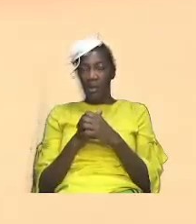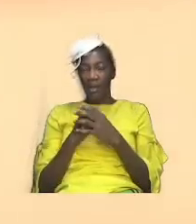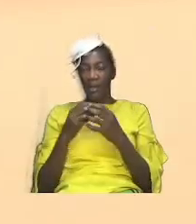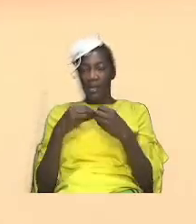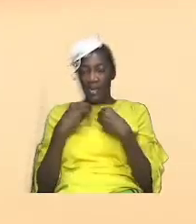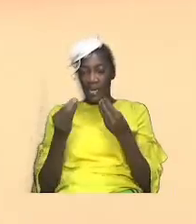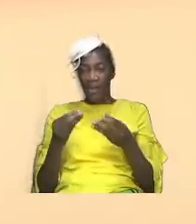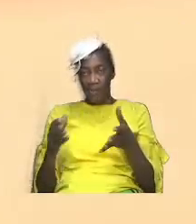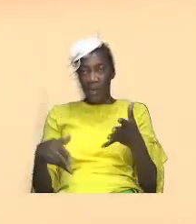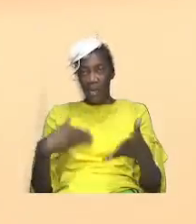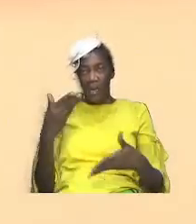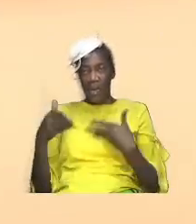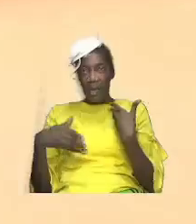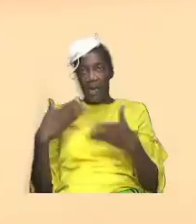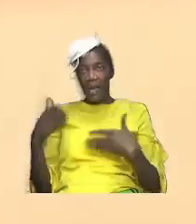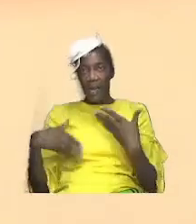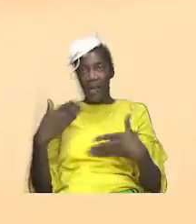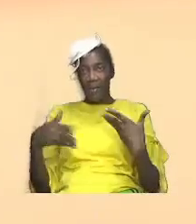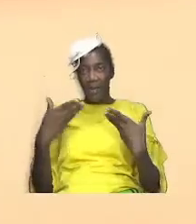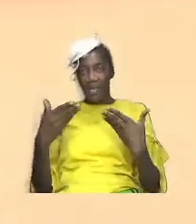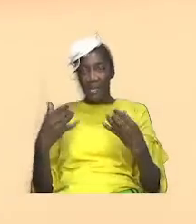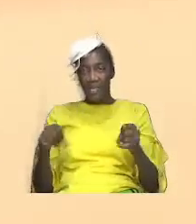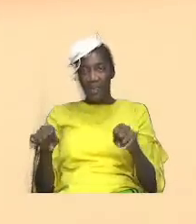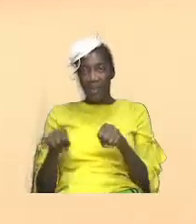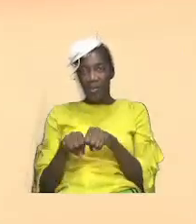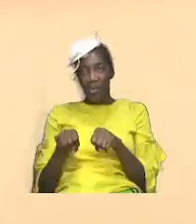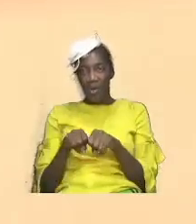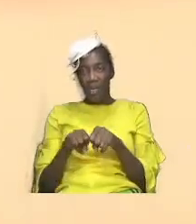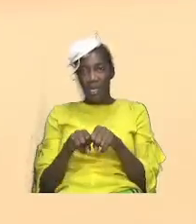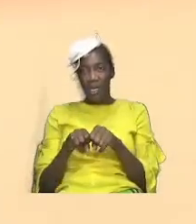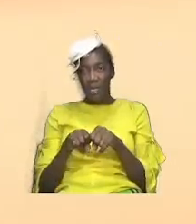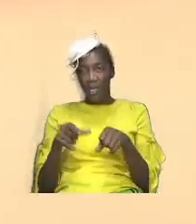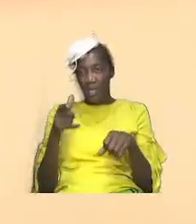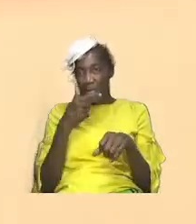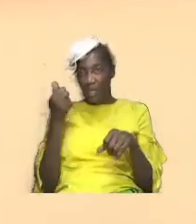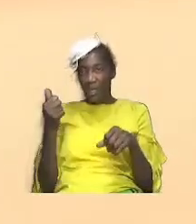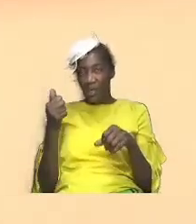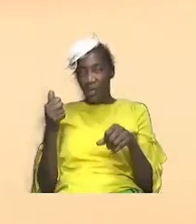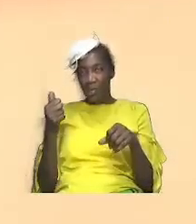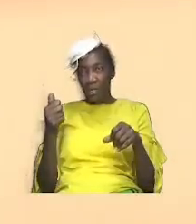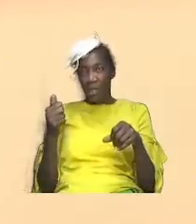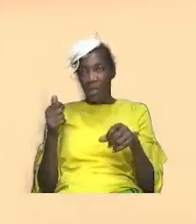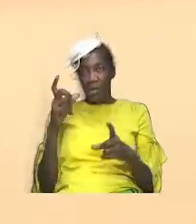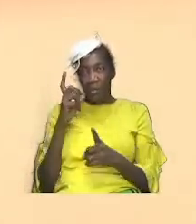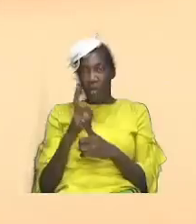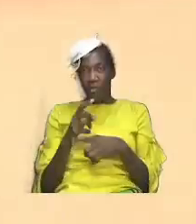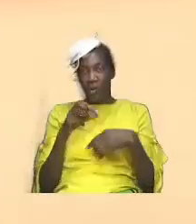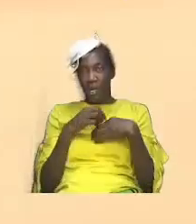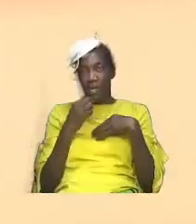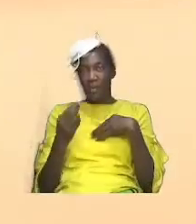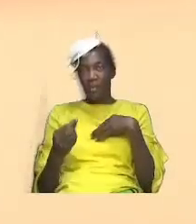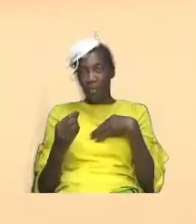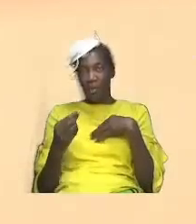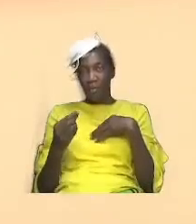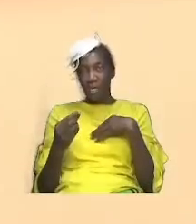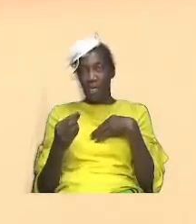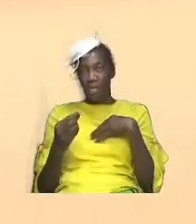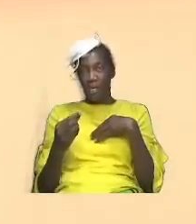cheerfully. It's important. Because if we do it with the right spirit,